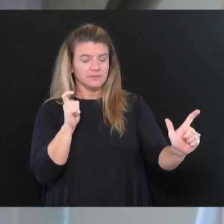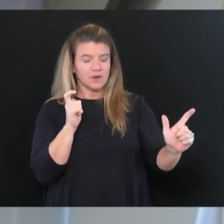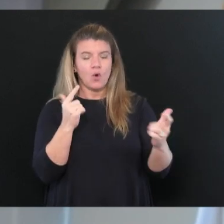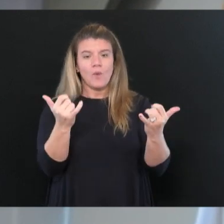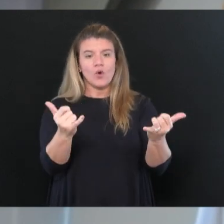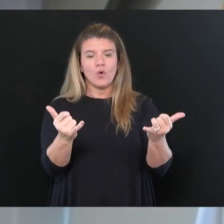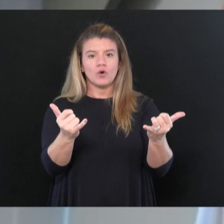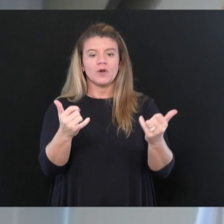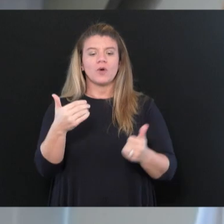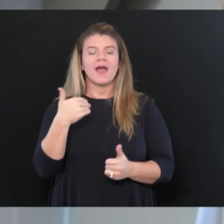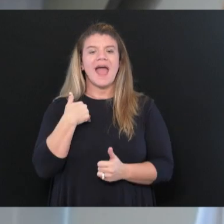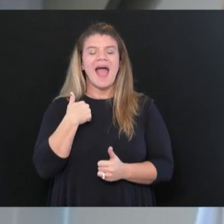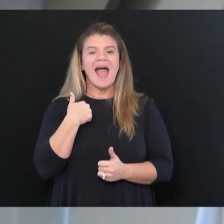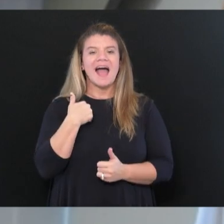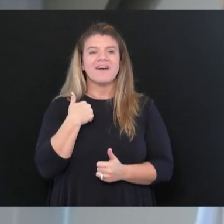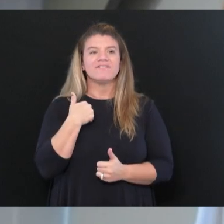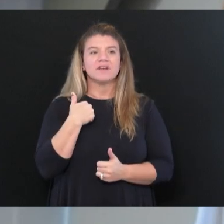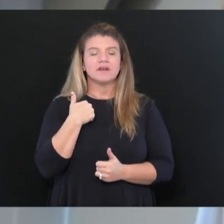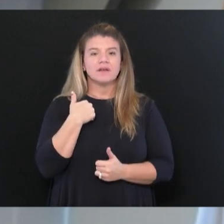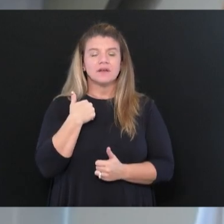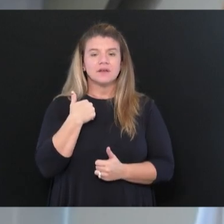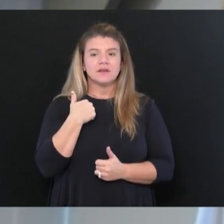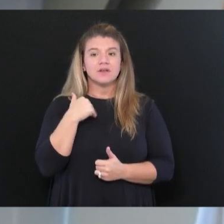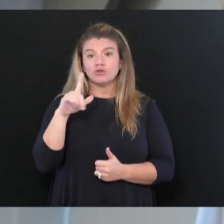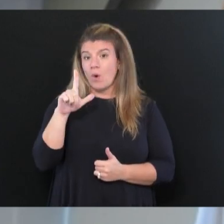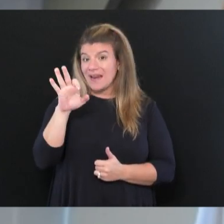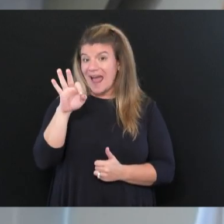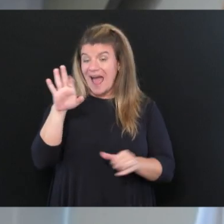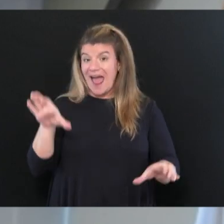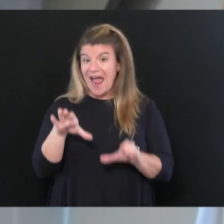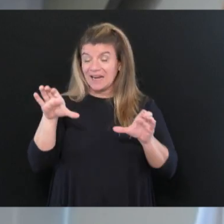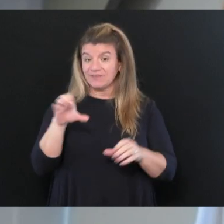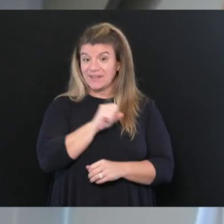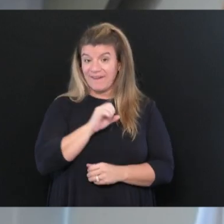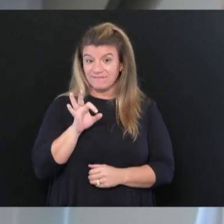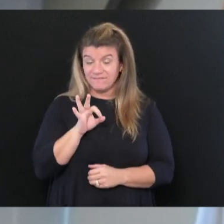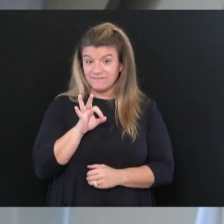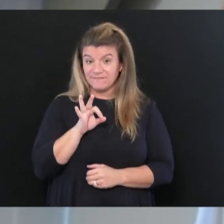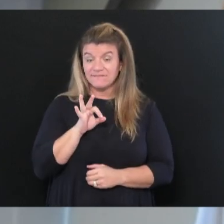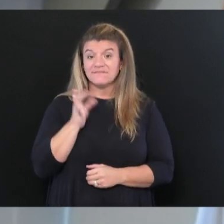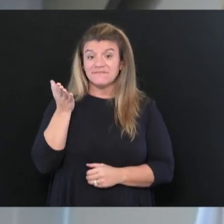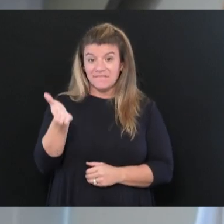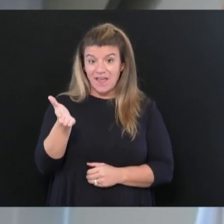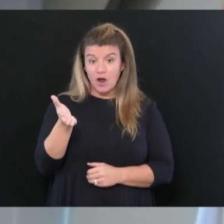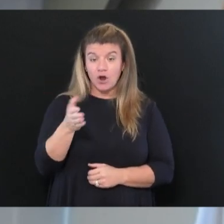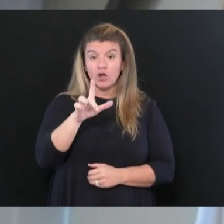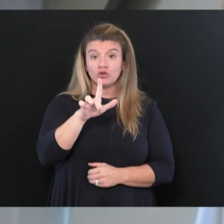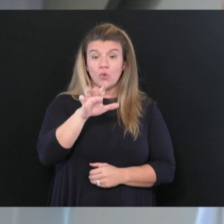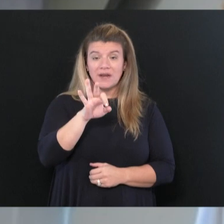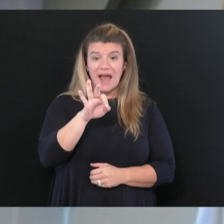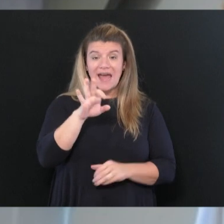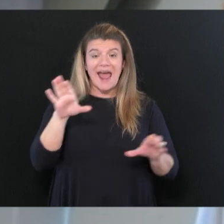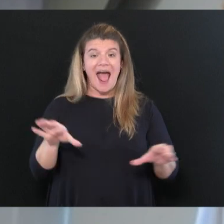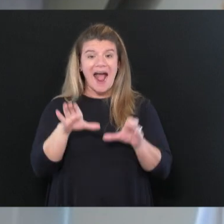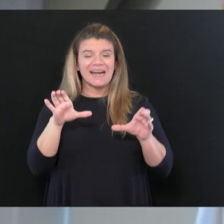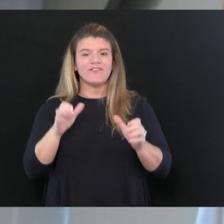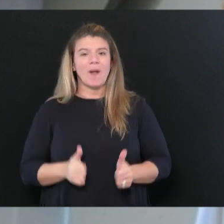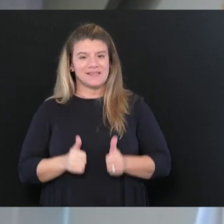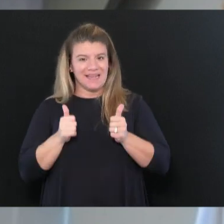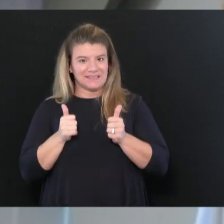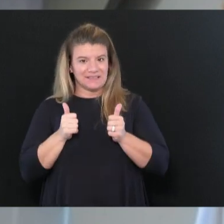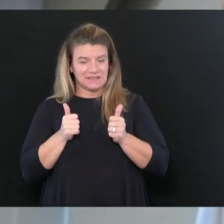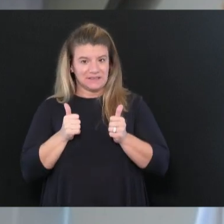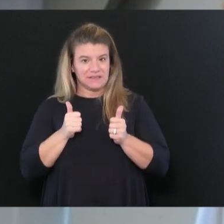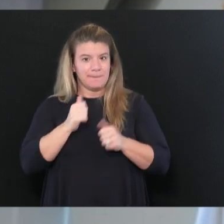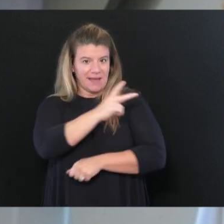having today and tomorrow. We have 29 active staff cases there and 29 active residents right now.